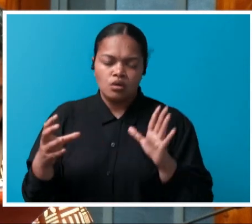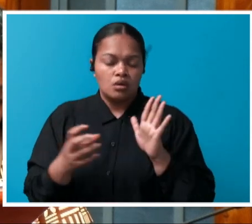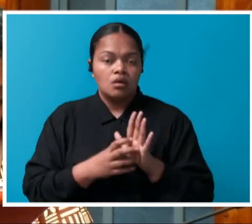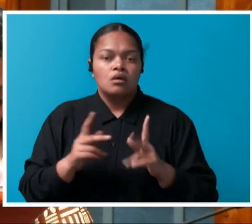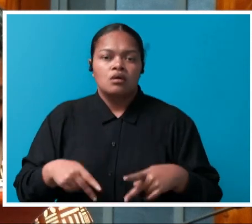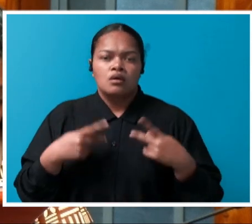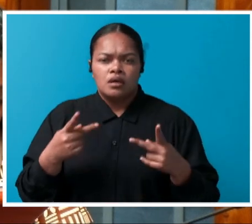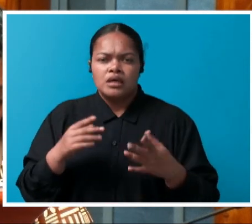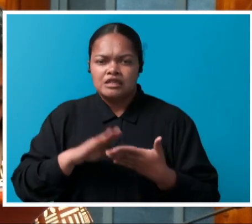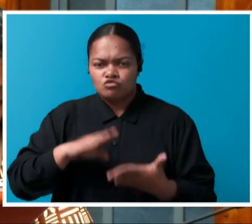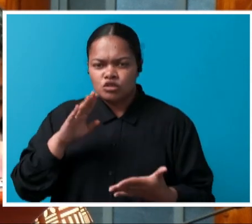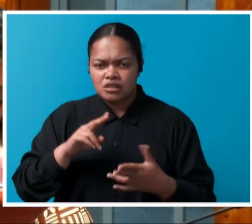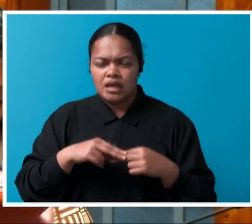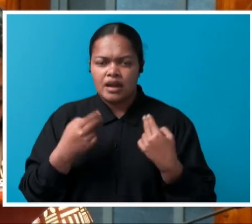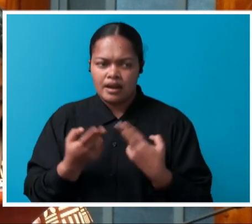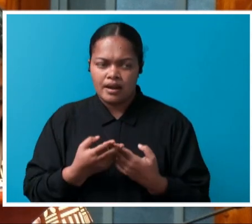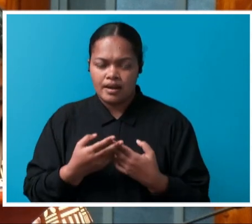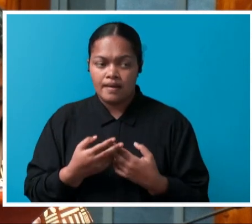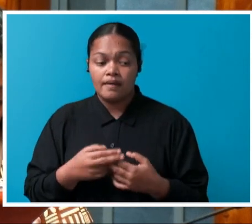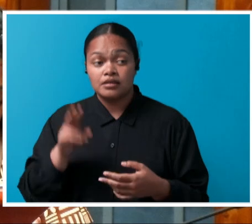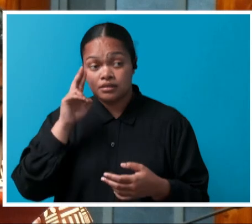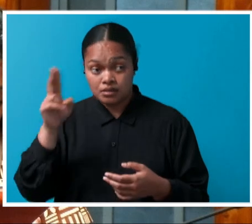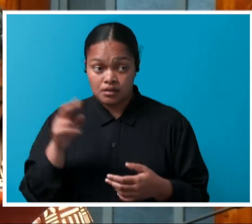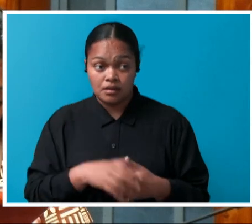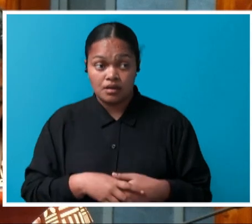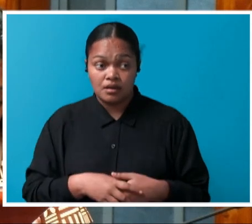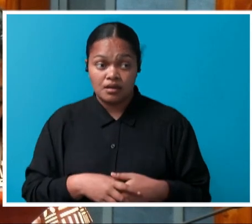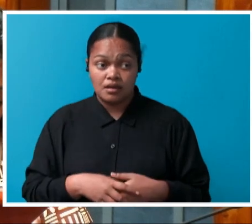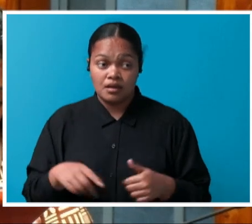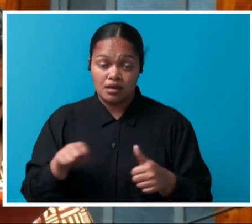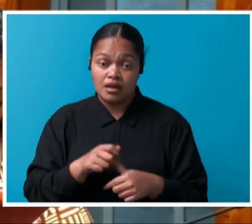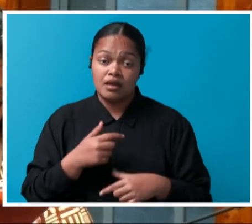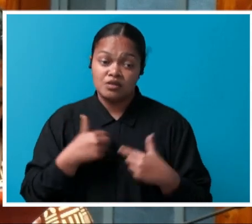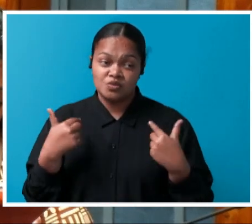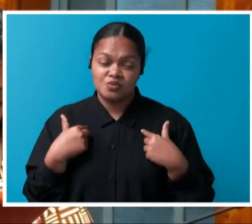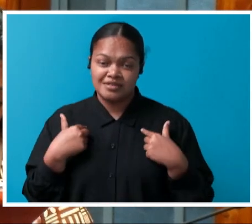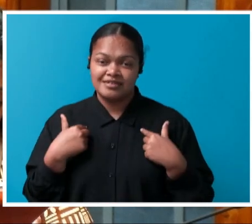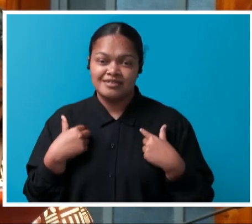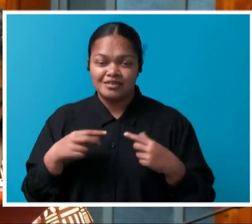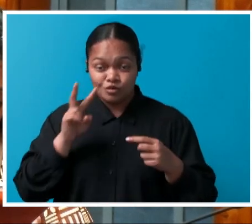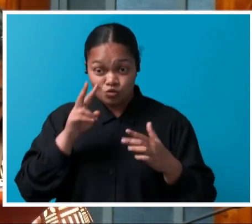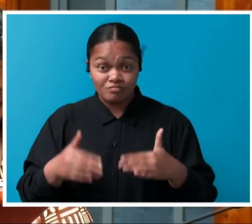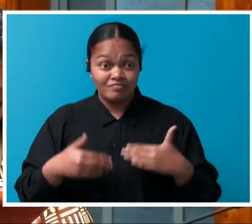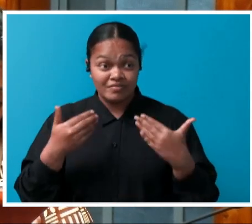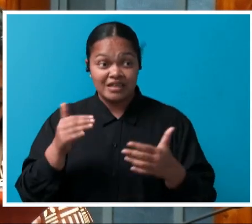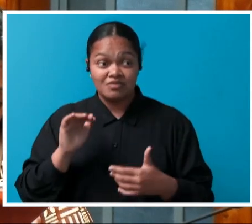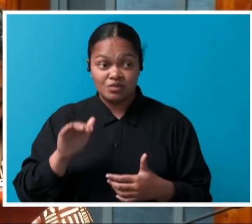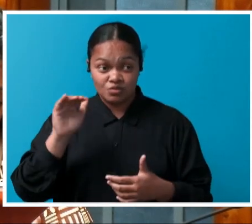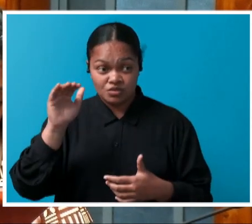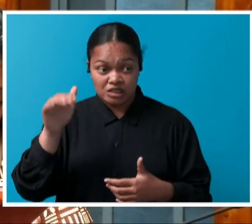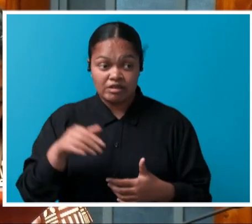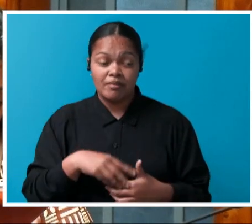to increasing number of families. Mr. Speaker, sir, as we look towards the future,